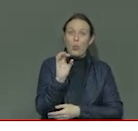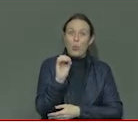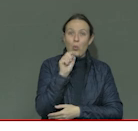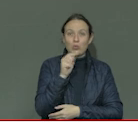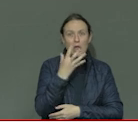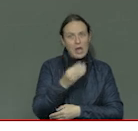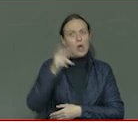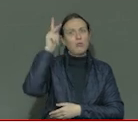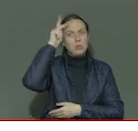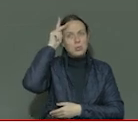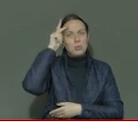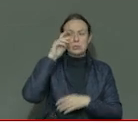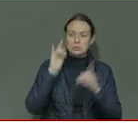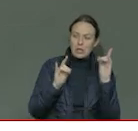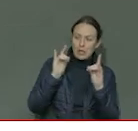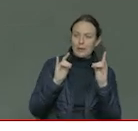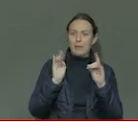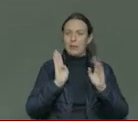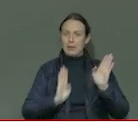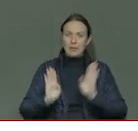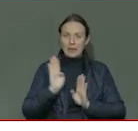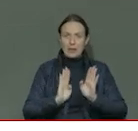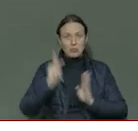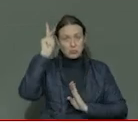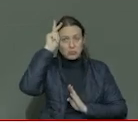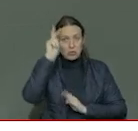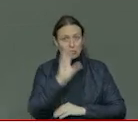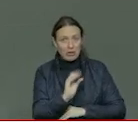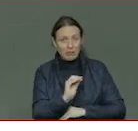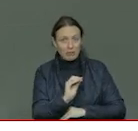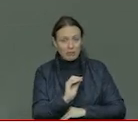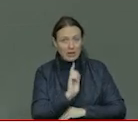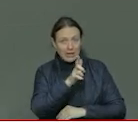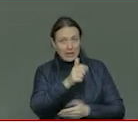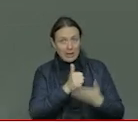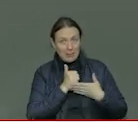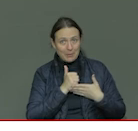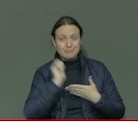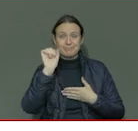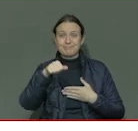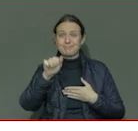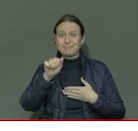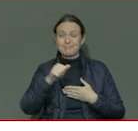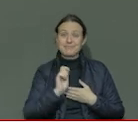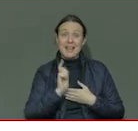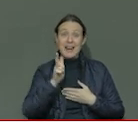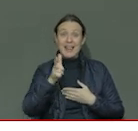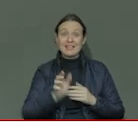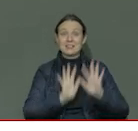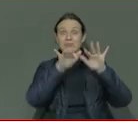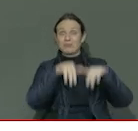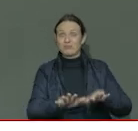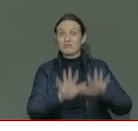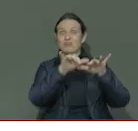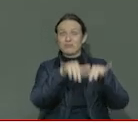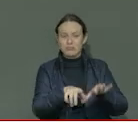knowledge of animal behavior. Would that help him later on? Yes, in the Pacific Ocean on the lifeboat, he has knowledge